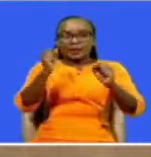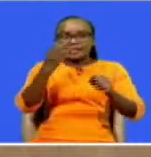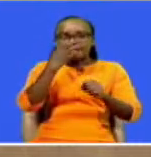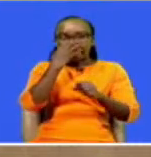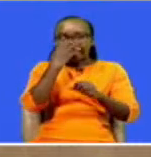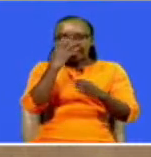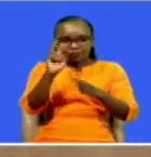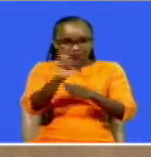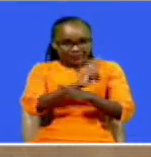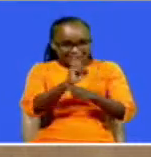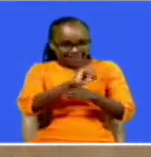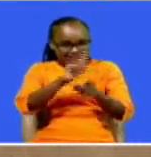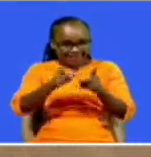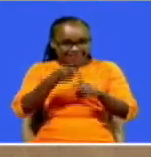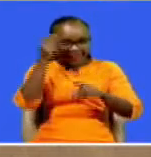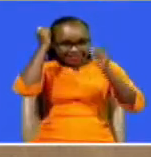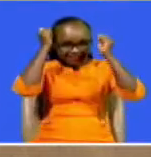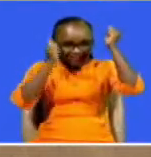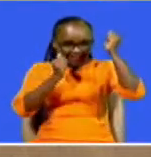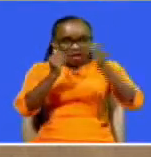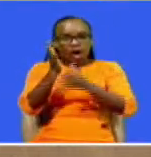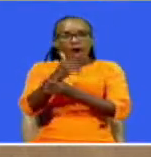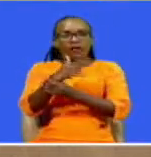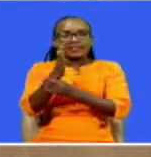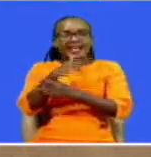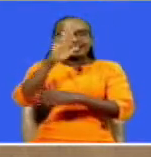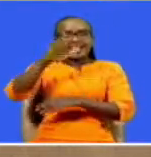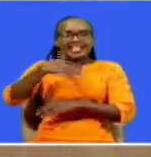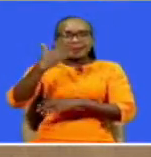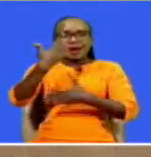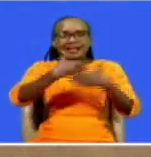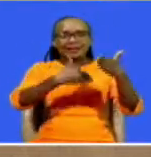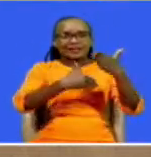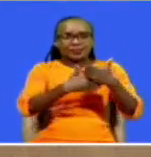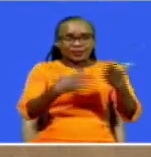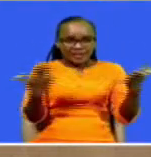inspected his very first guard of honor on Thursday at Parliament Buildings, where he made his very